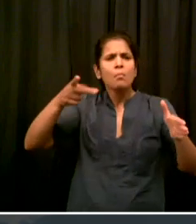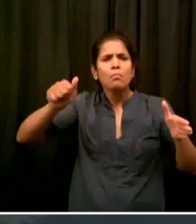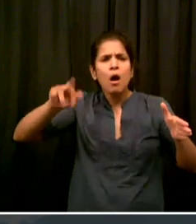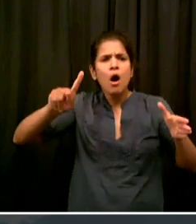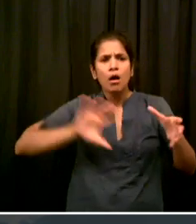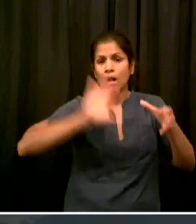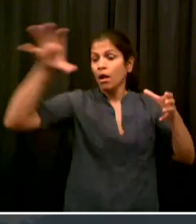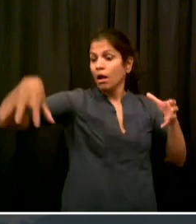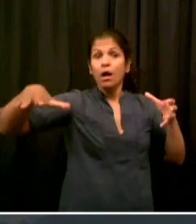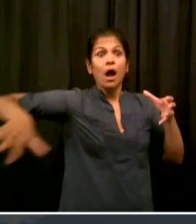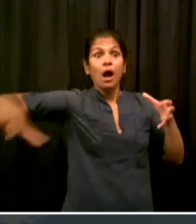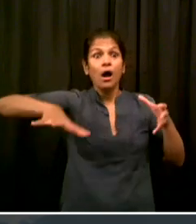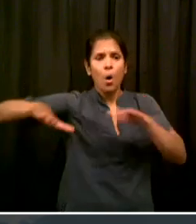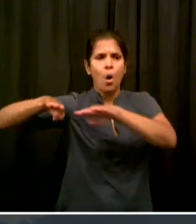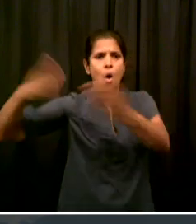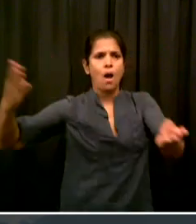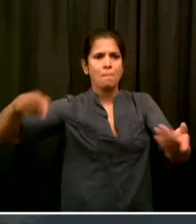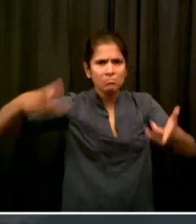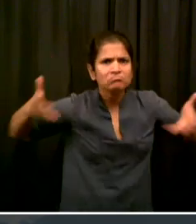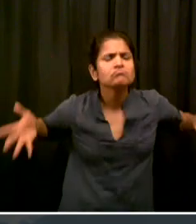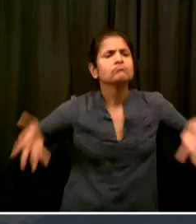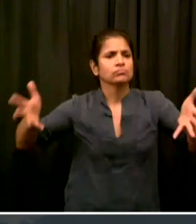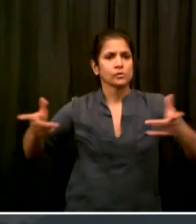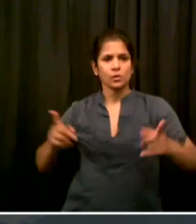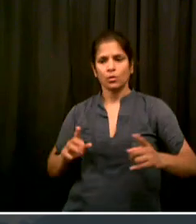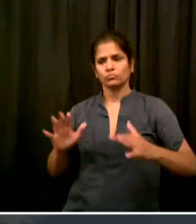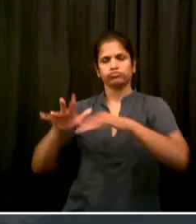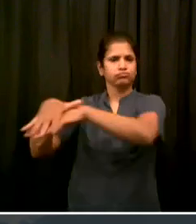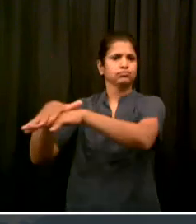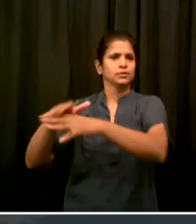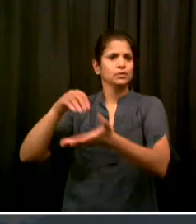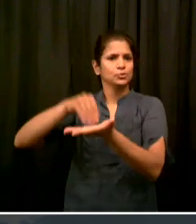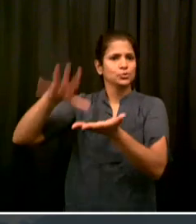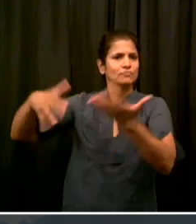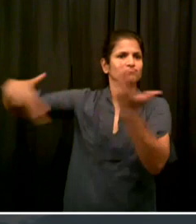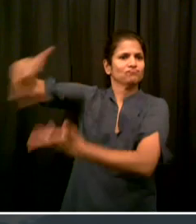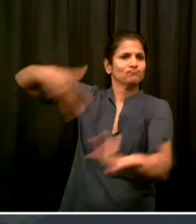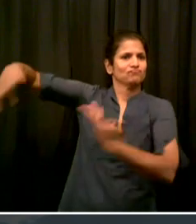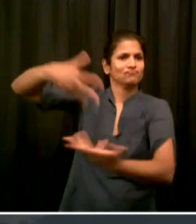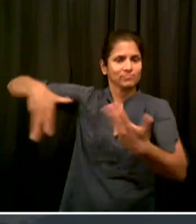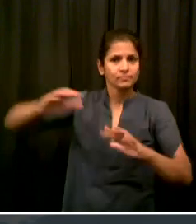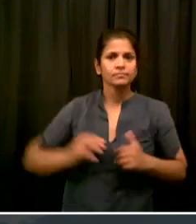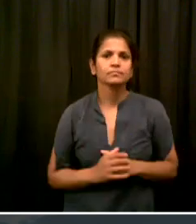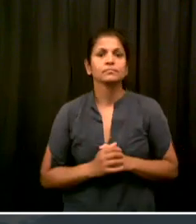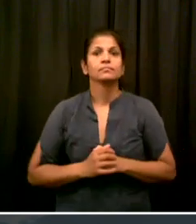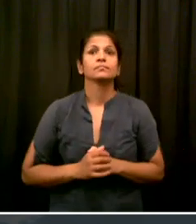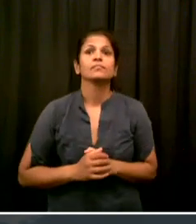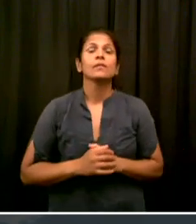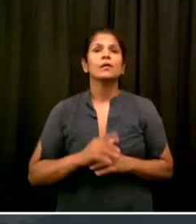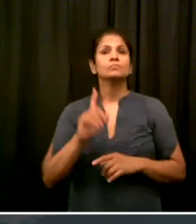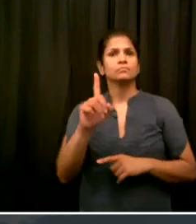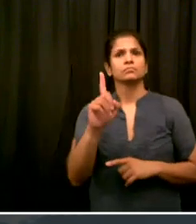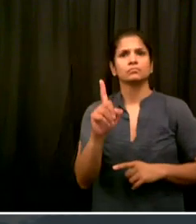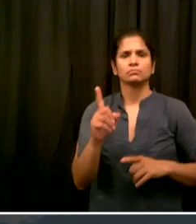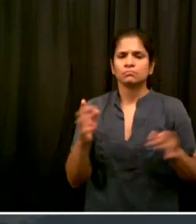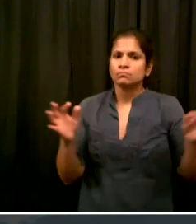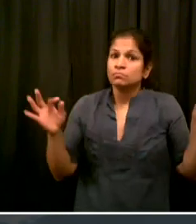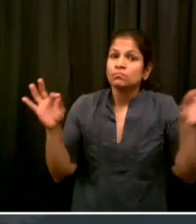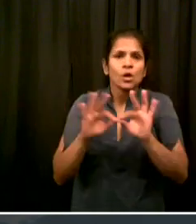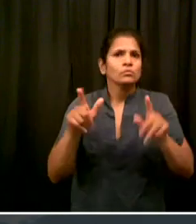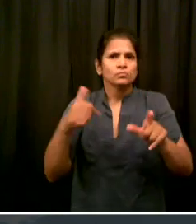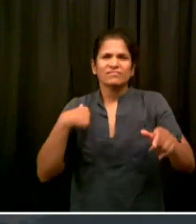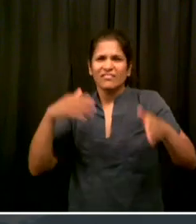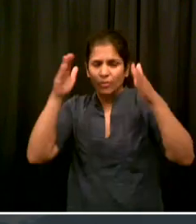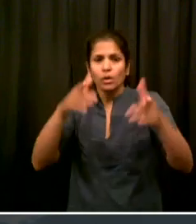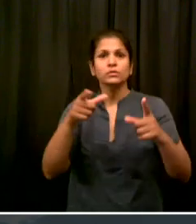outdoor space. Those neighborhoods have suffered so much, we owe it to them to make sure they get every possible advantage